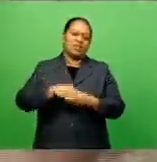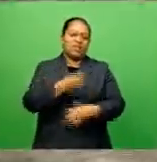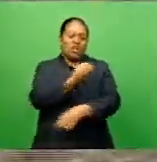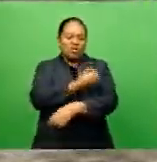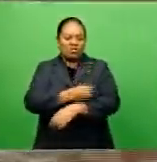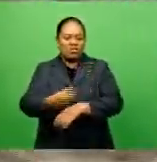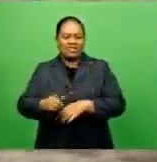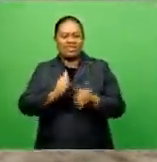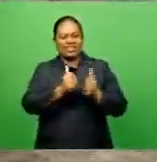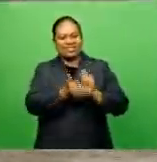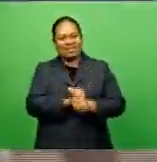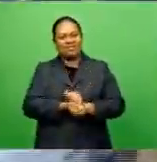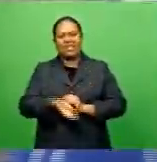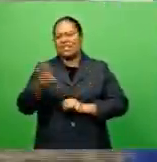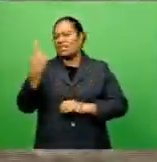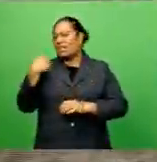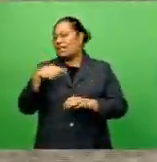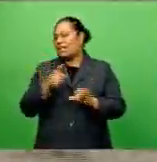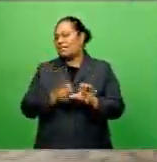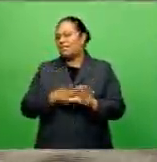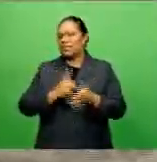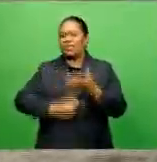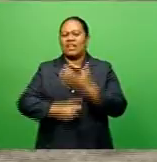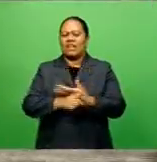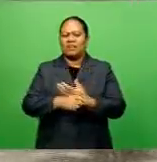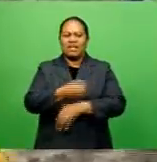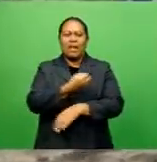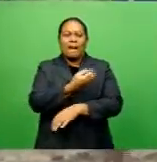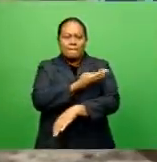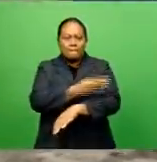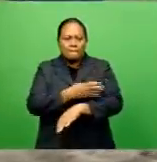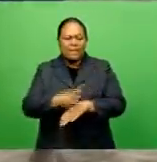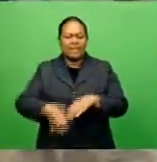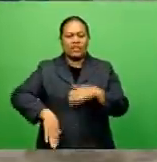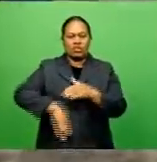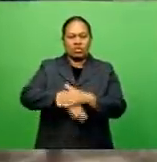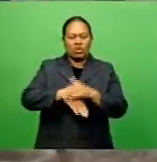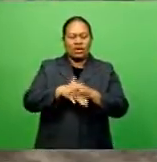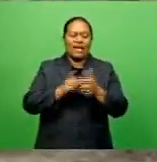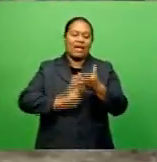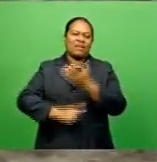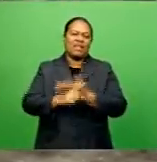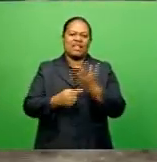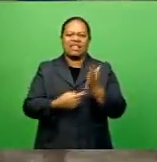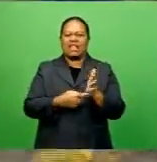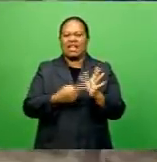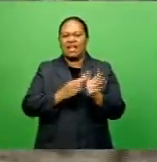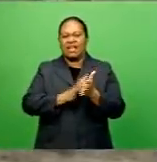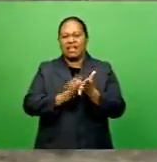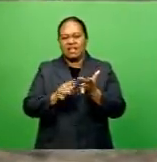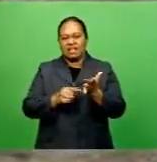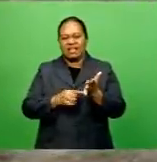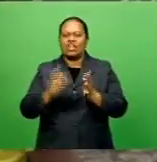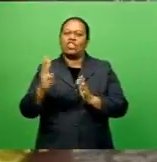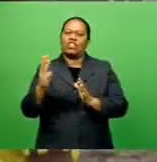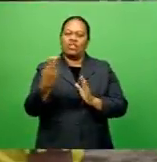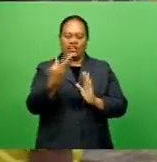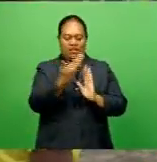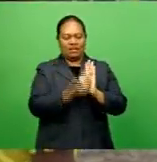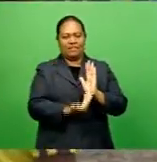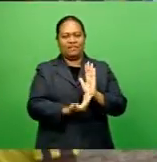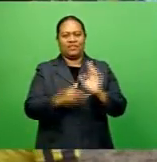last participated in the OFC beach soccer tournament in 2011 in Tahiti, finishing third in the